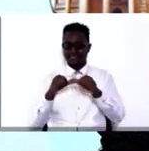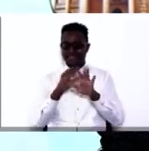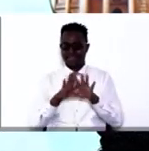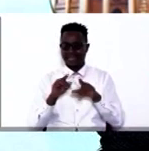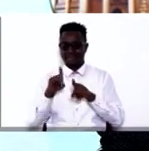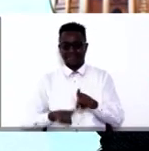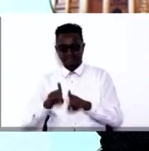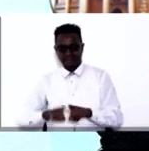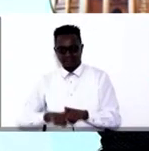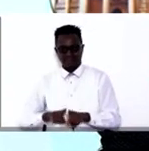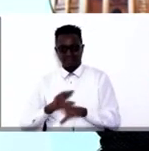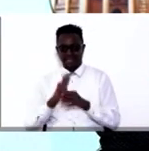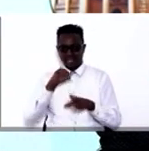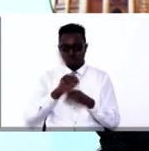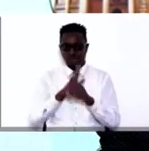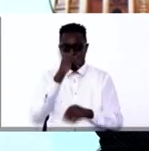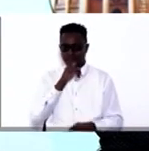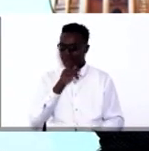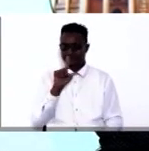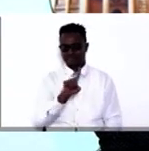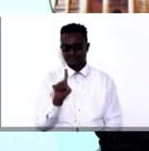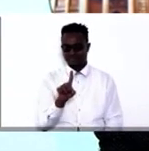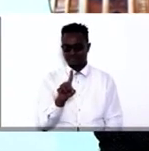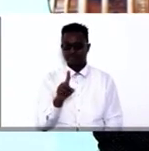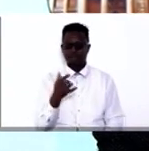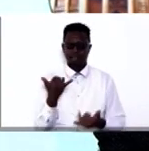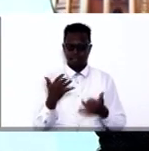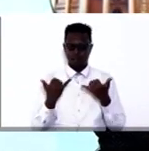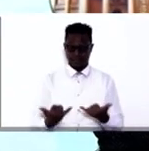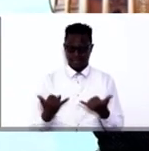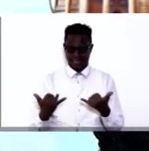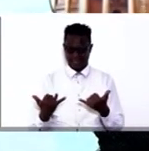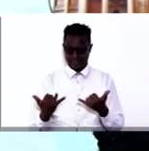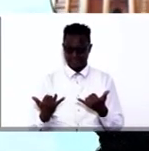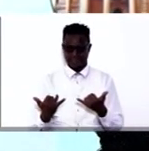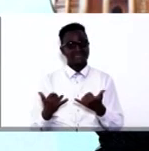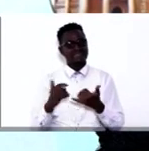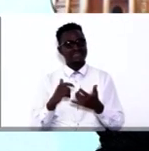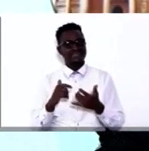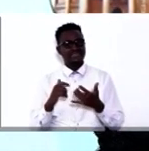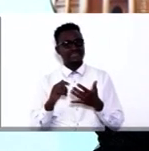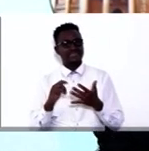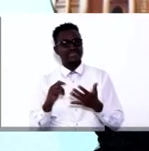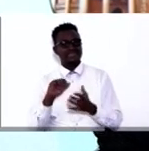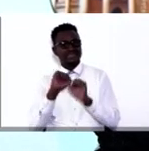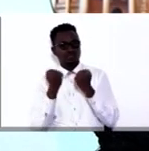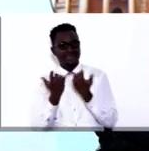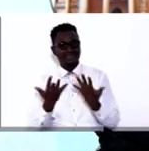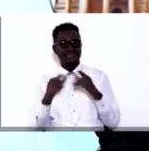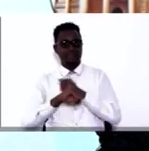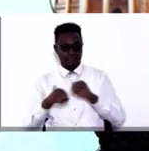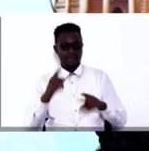failure, including corruption. The current scenario is bad. We have to change it as